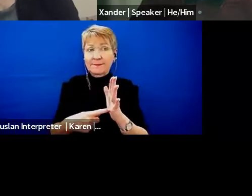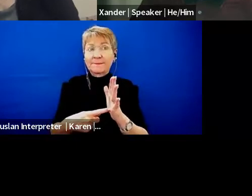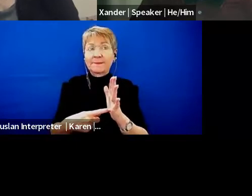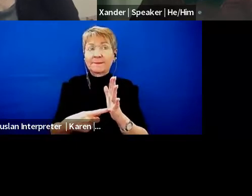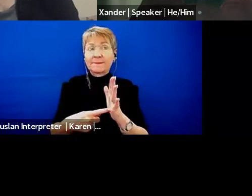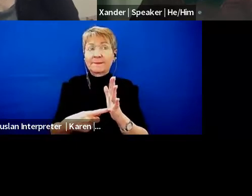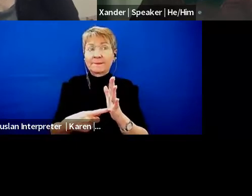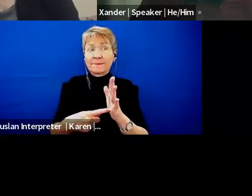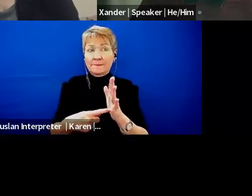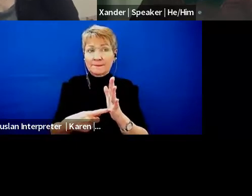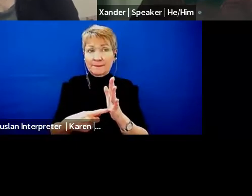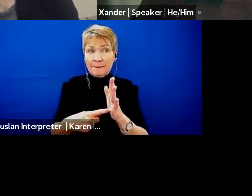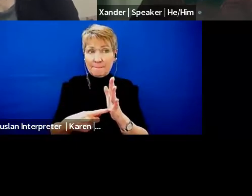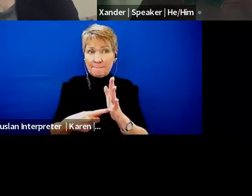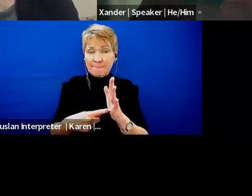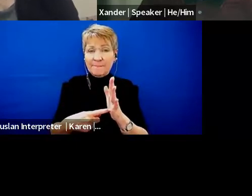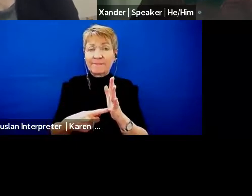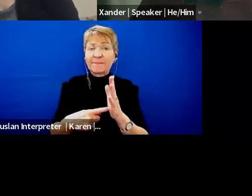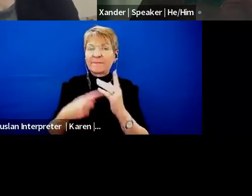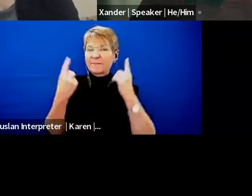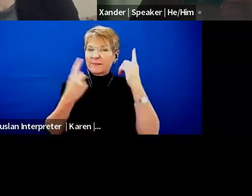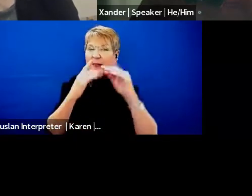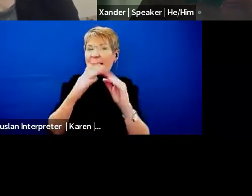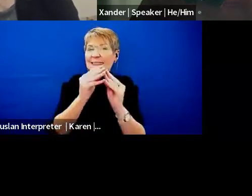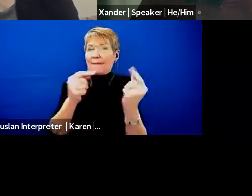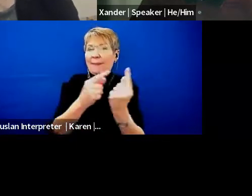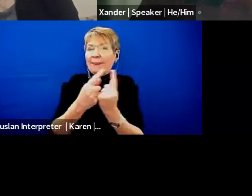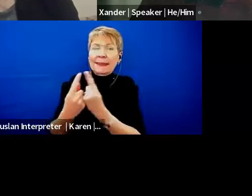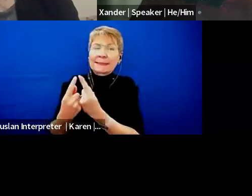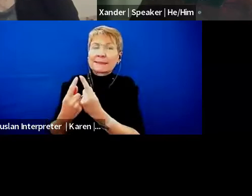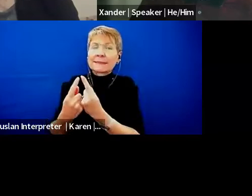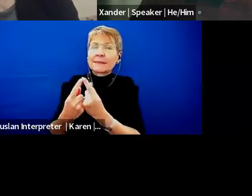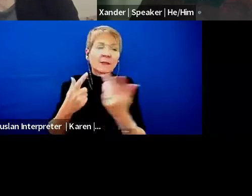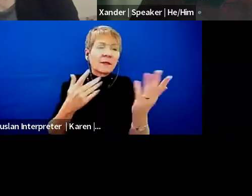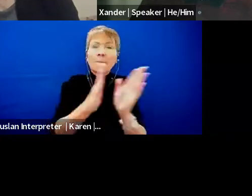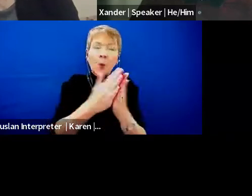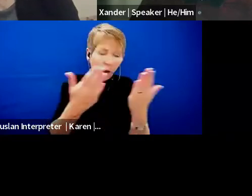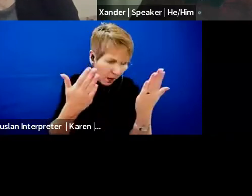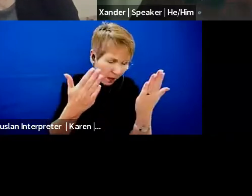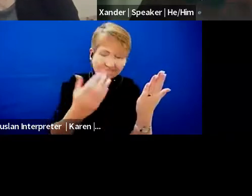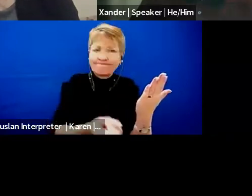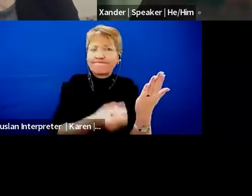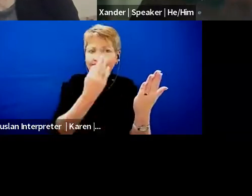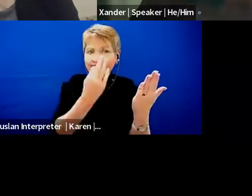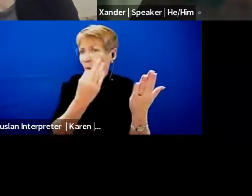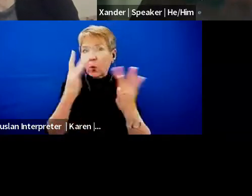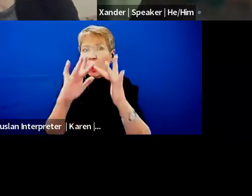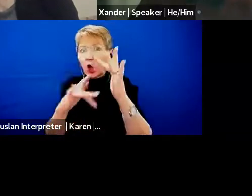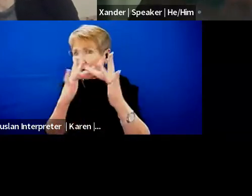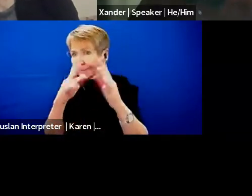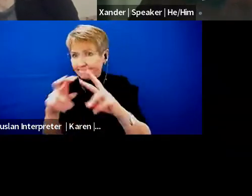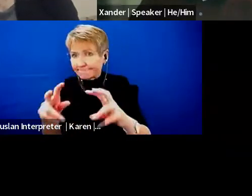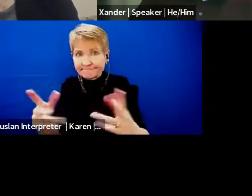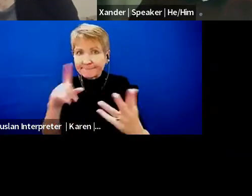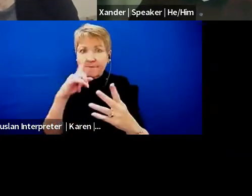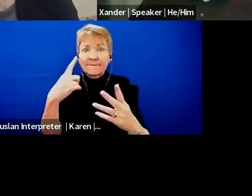of the examples that aren't typically dealt with in the literature or the things that you would find online. So